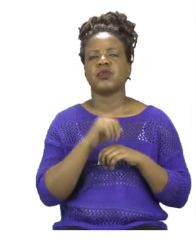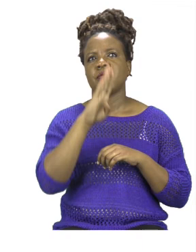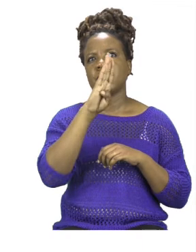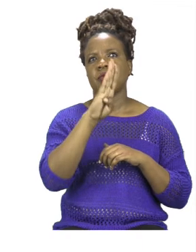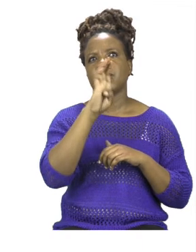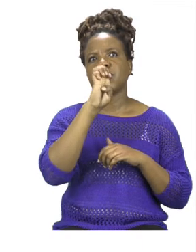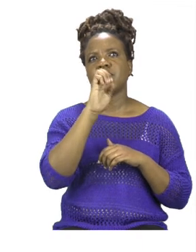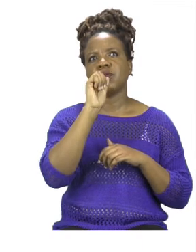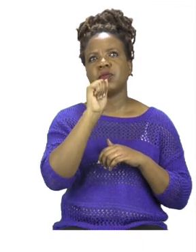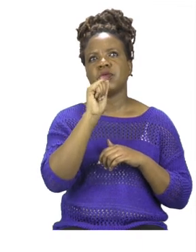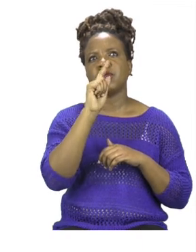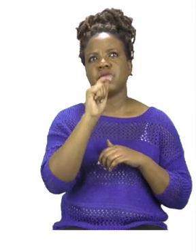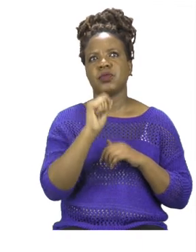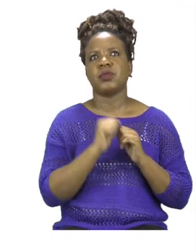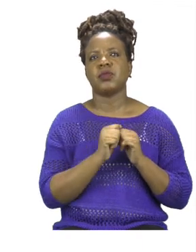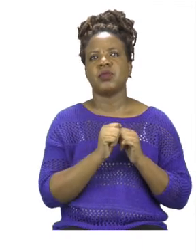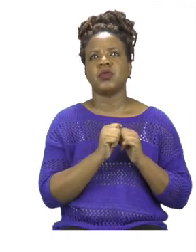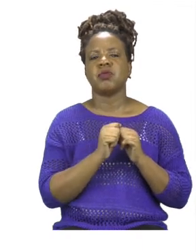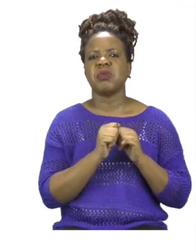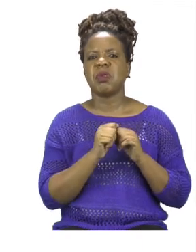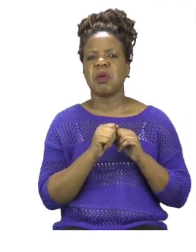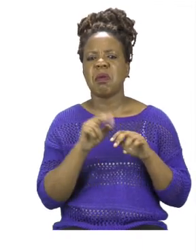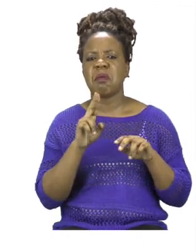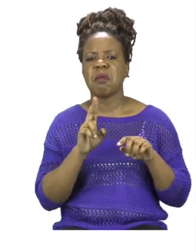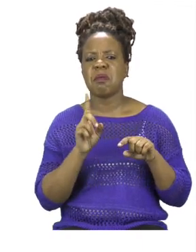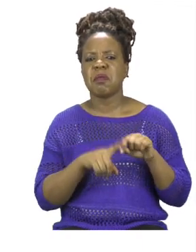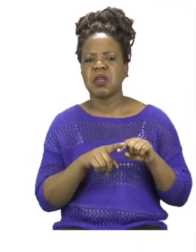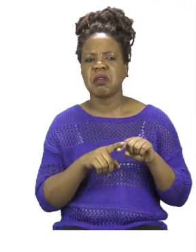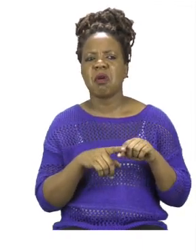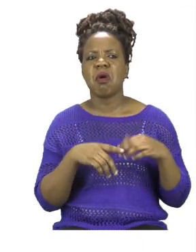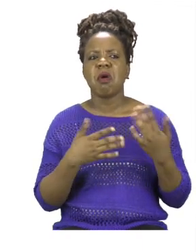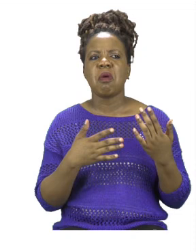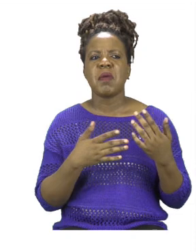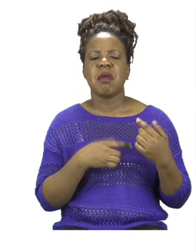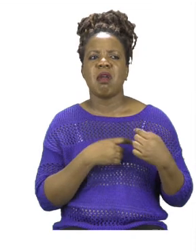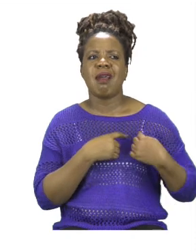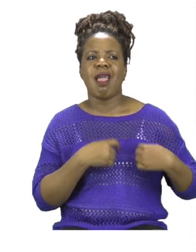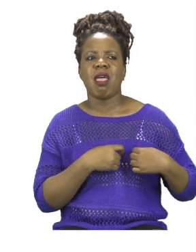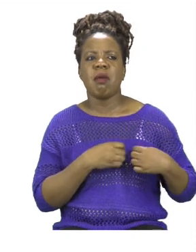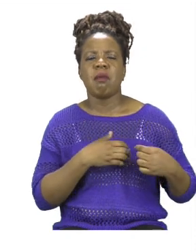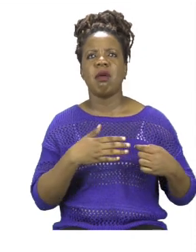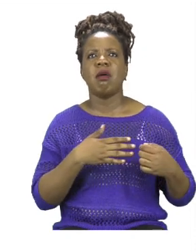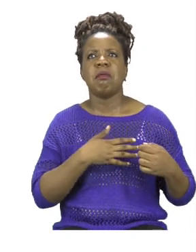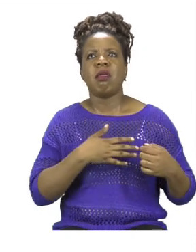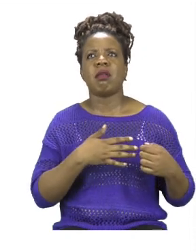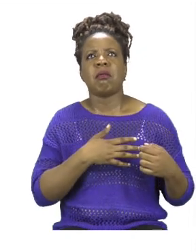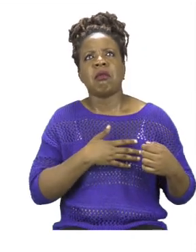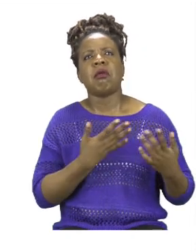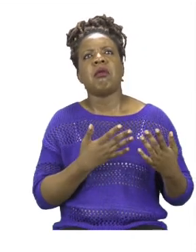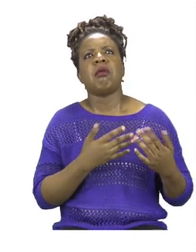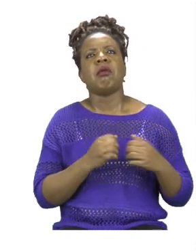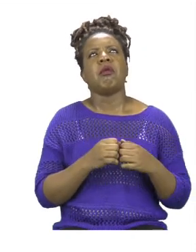the beat of the drum and the beat of your heart. When our hearts beat, they make